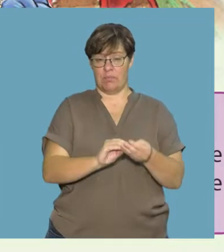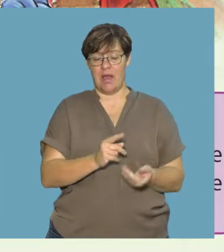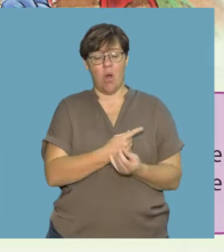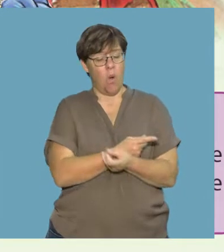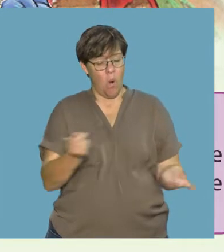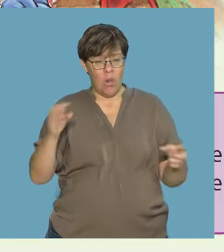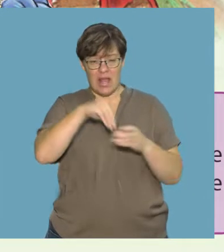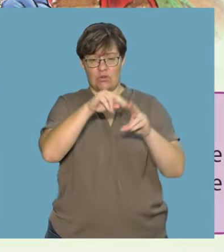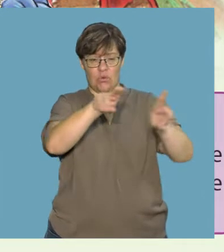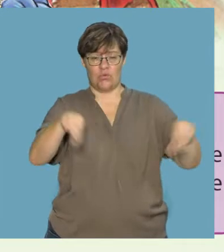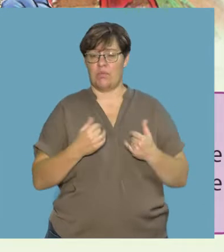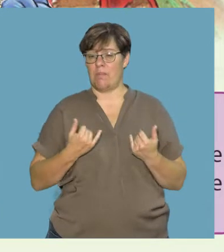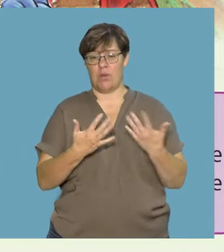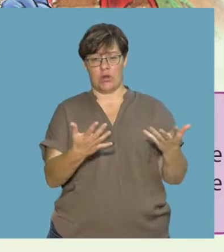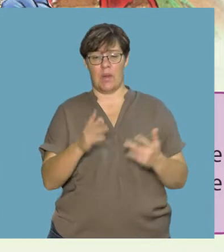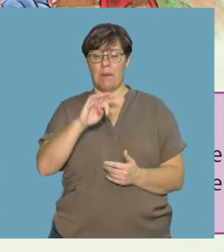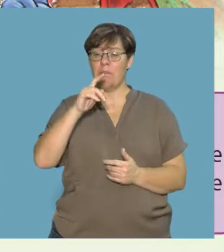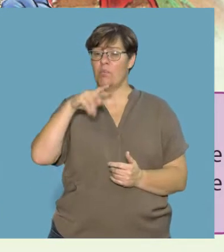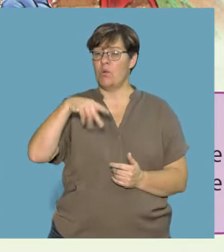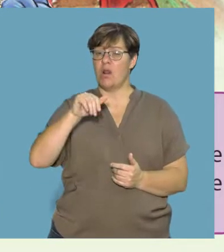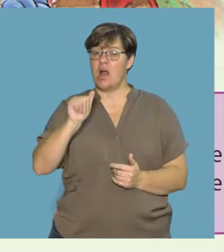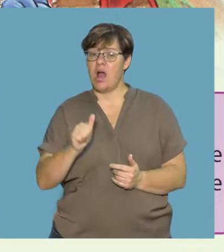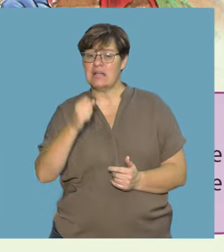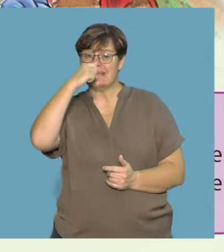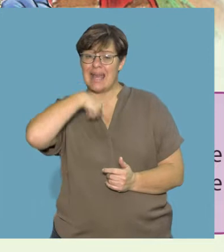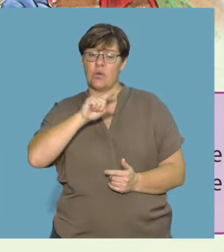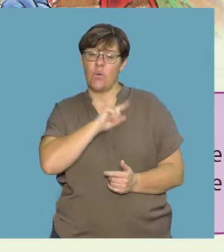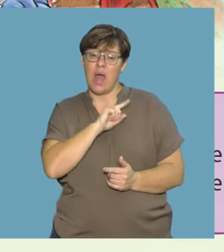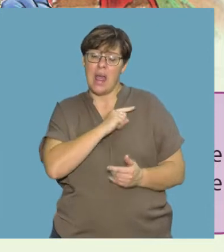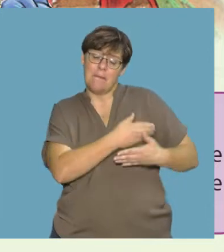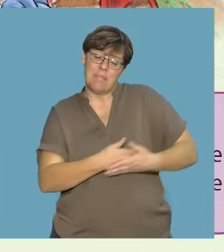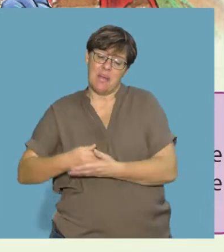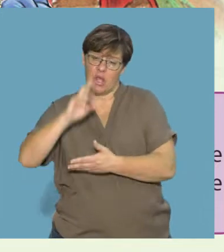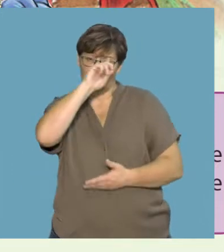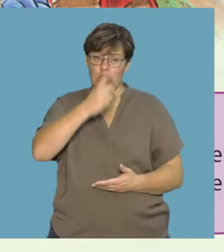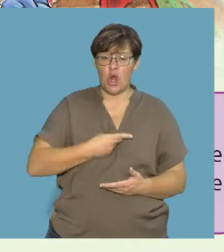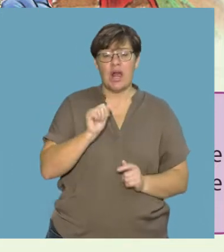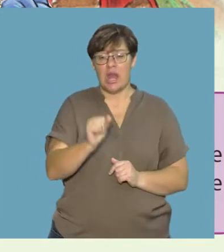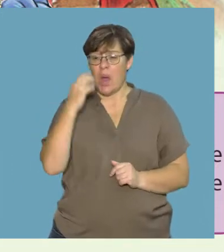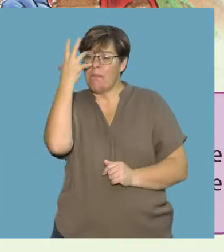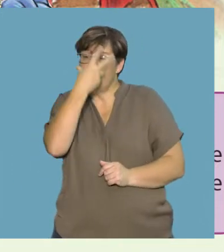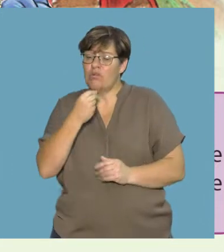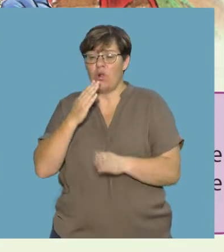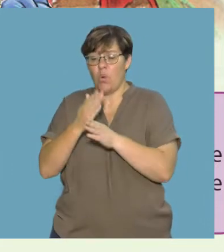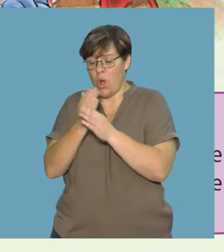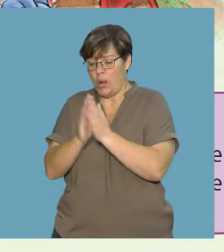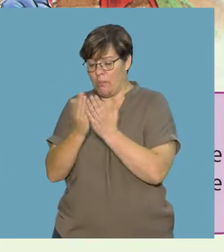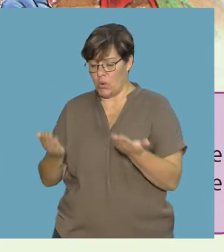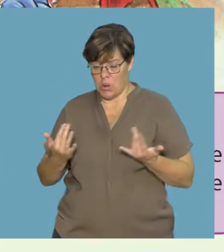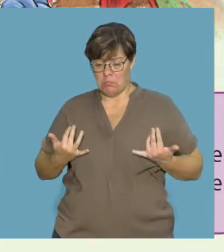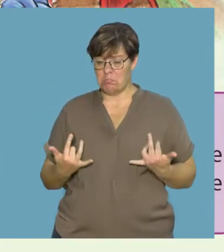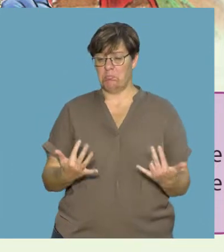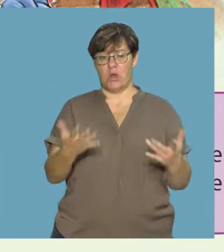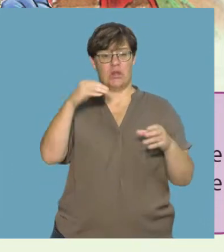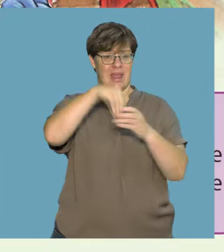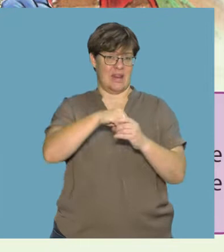burned and Mapula was very sad because her favorite baby doll and her beautiful workbooks were also burned